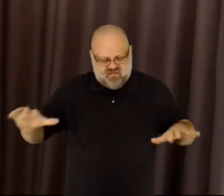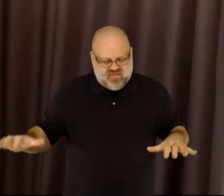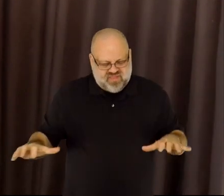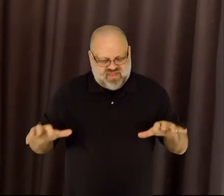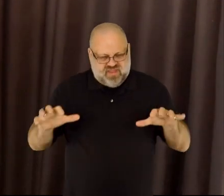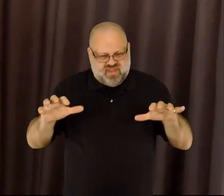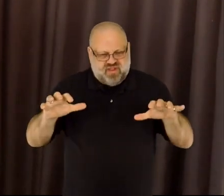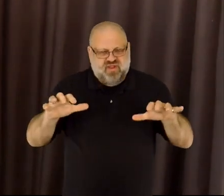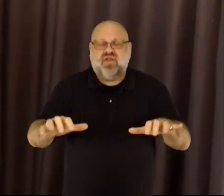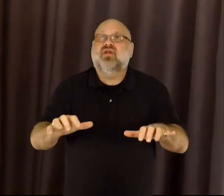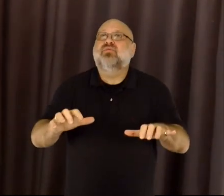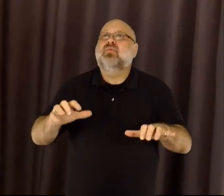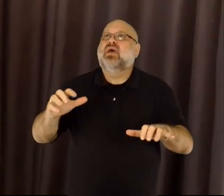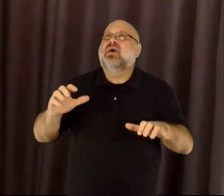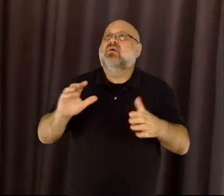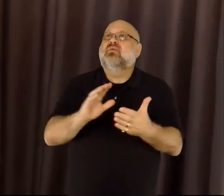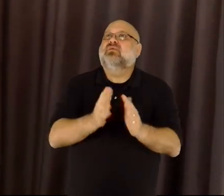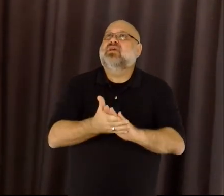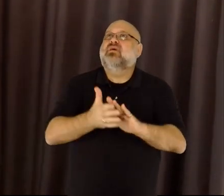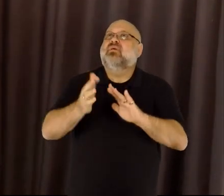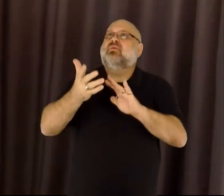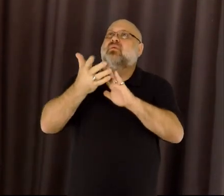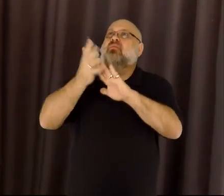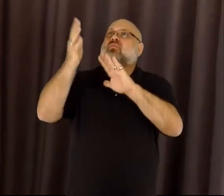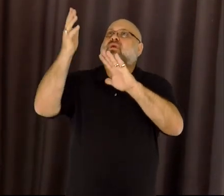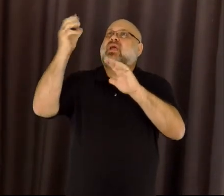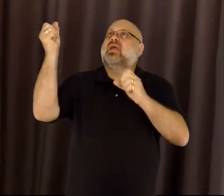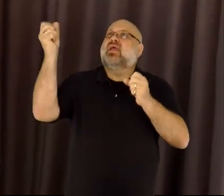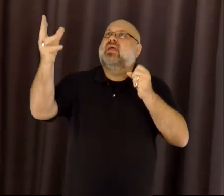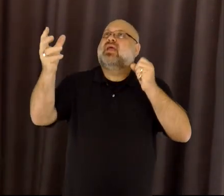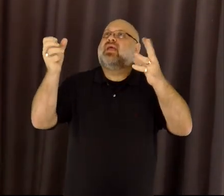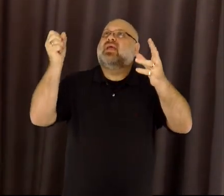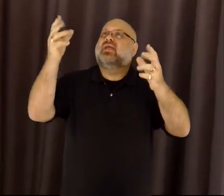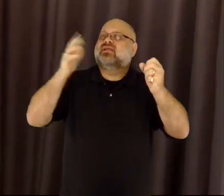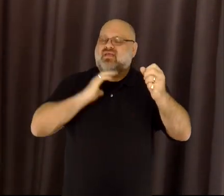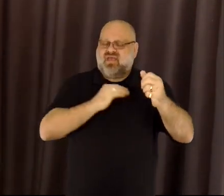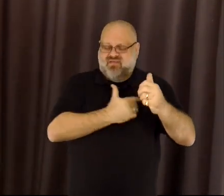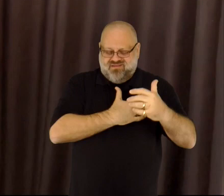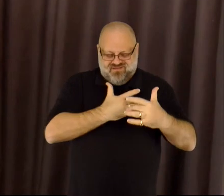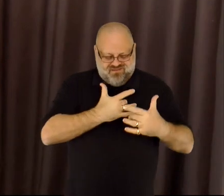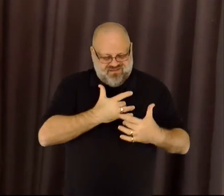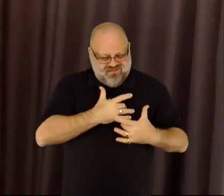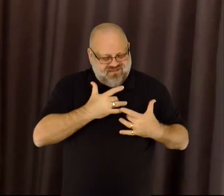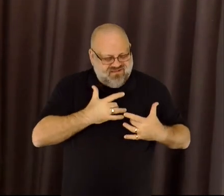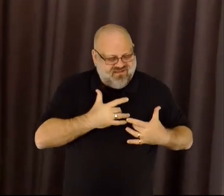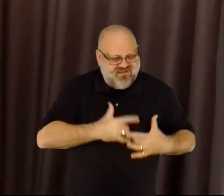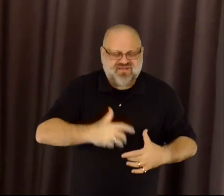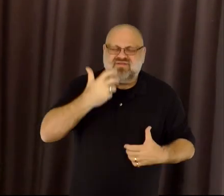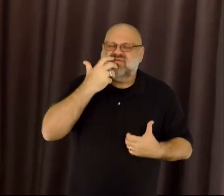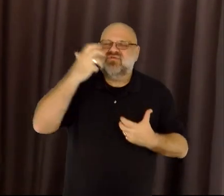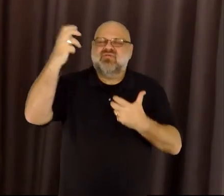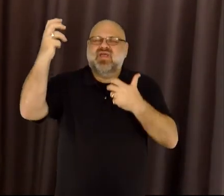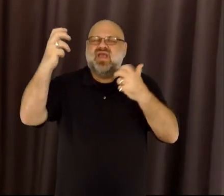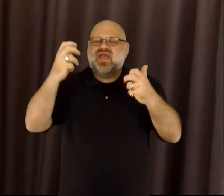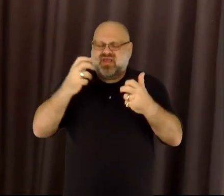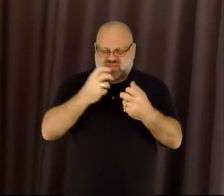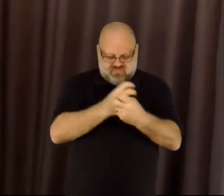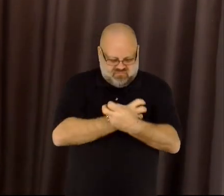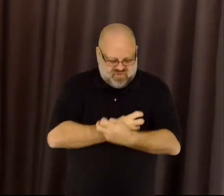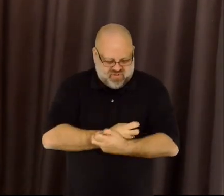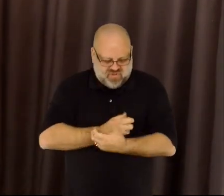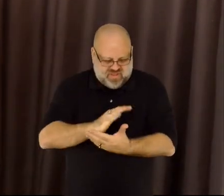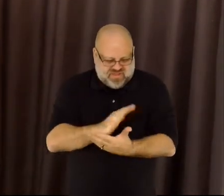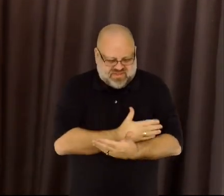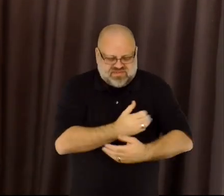And all the earth will shout your praise. Our hearts will cry. These bones